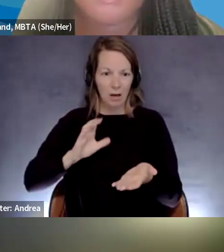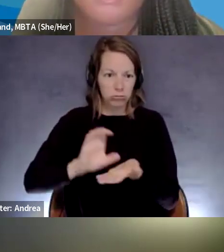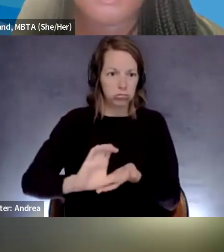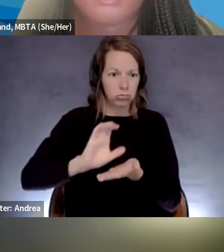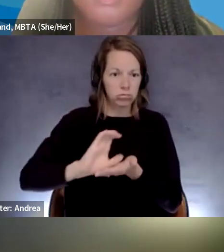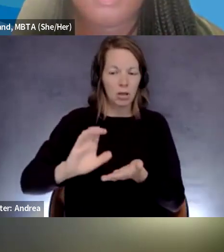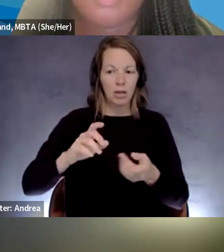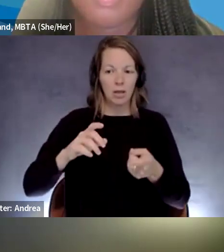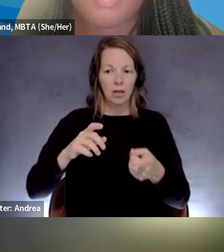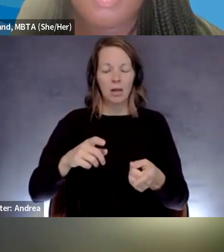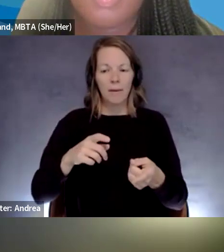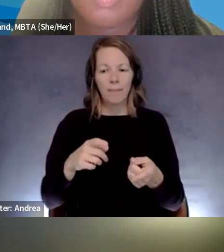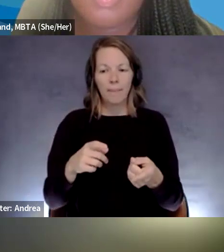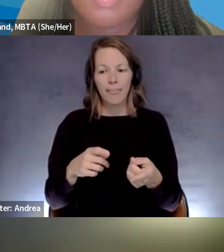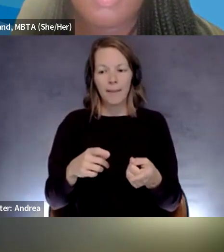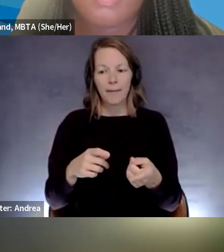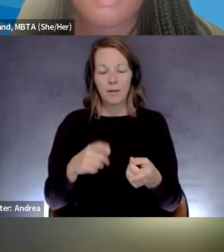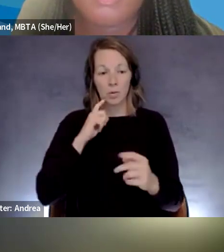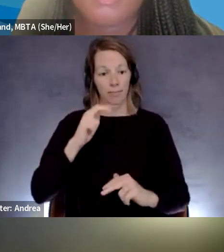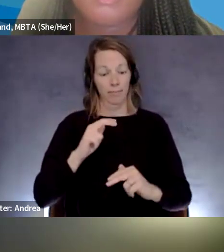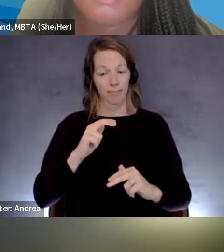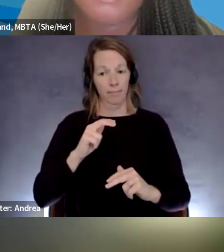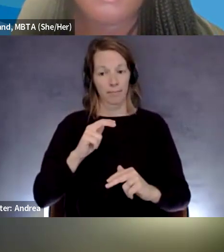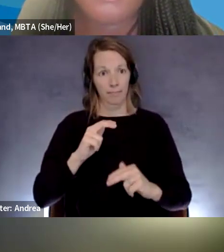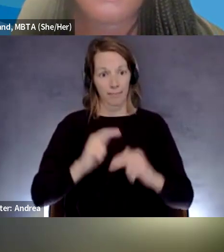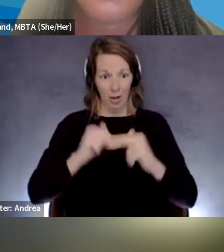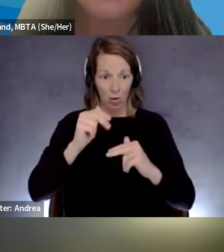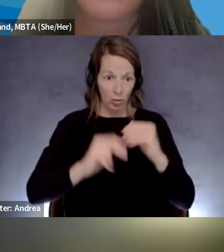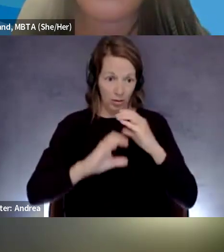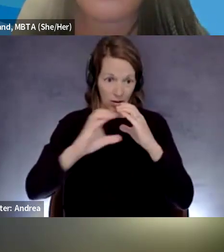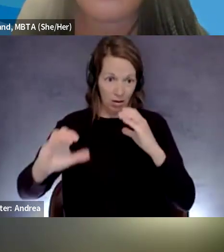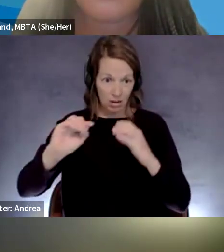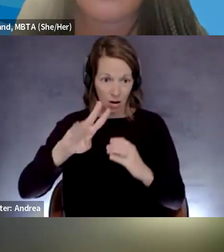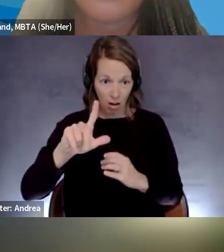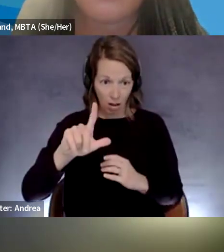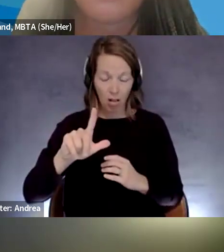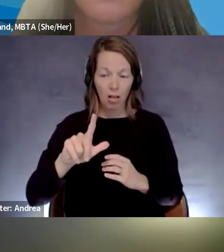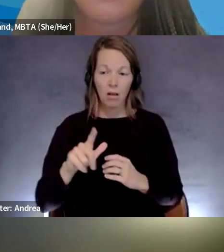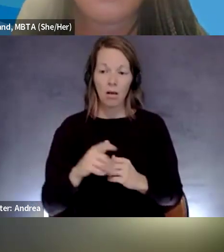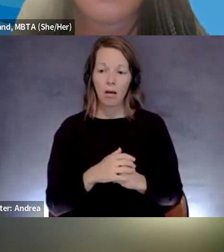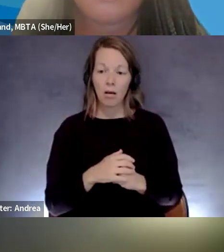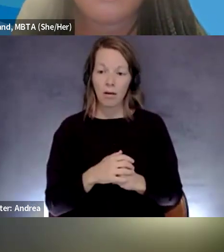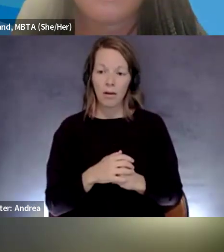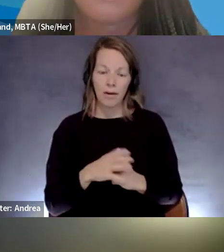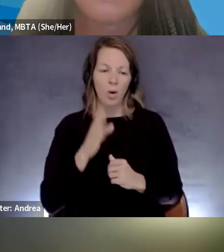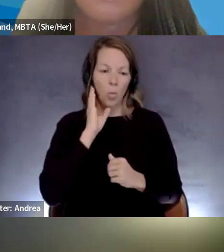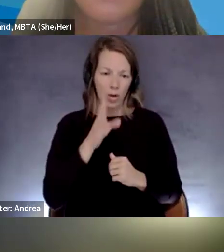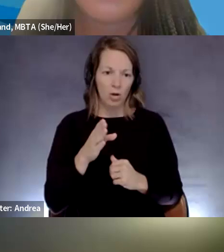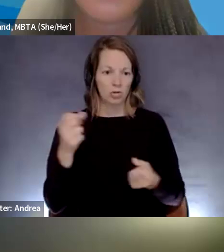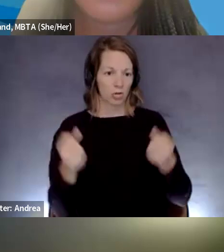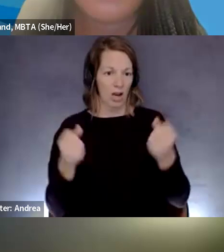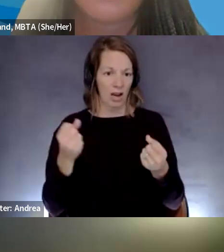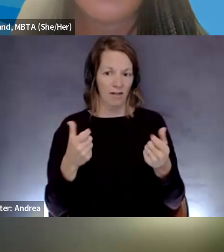operation where we, in order to build the tunnel, which similar to central artery type construction, you're going to drive